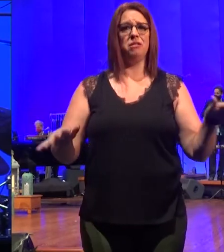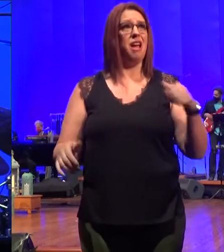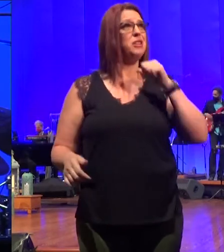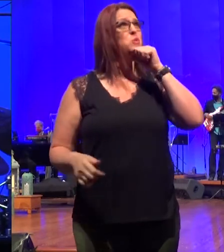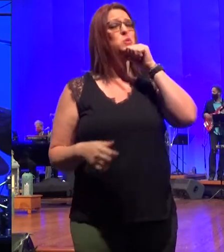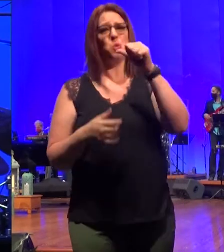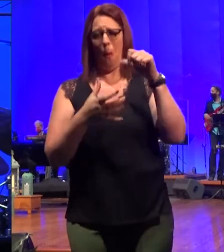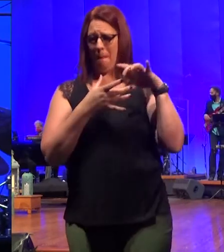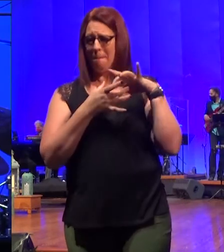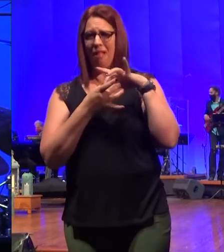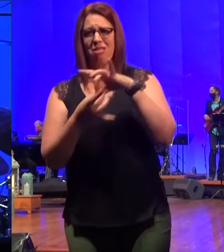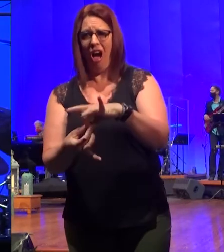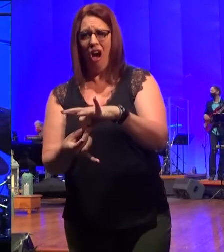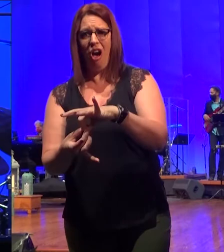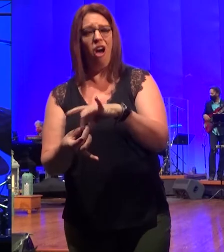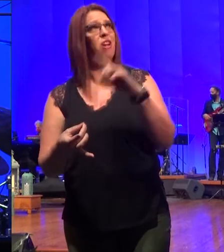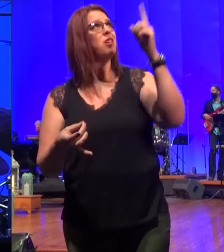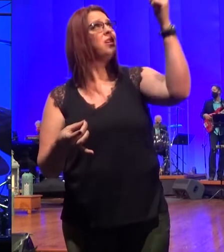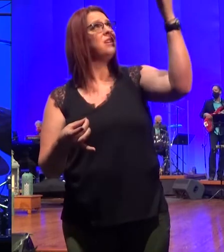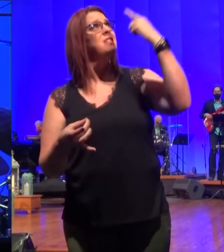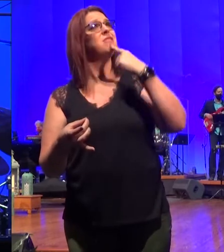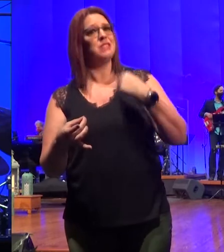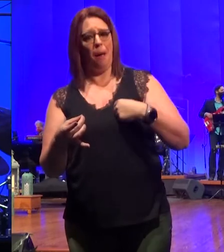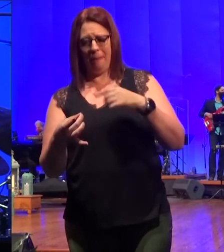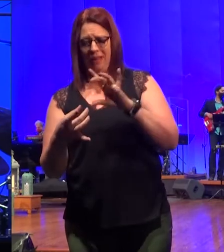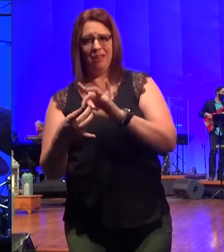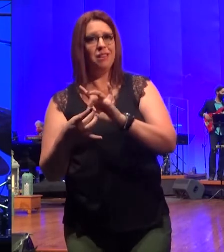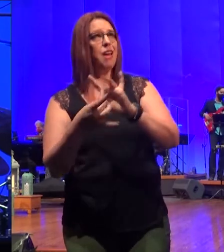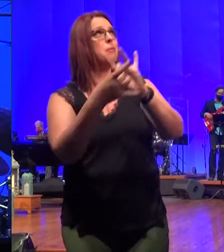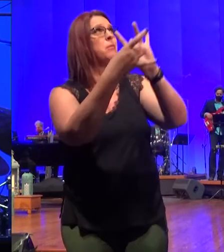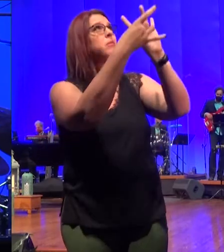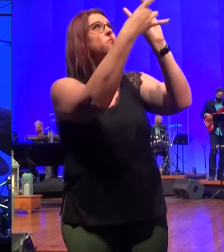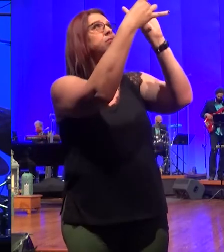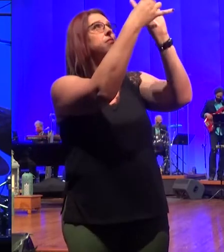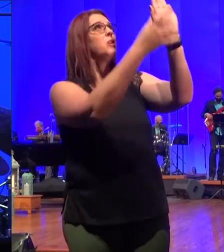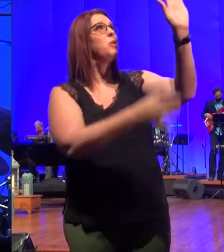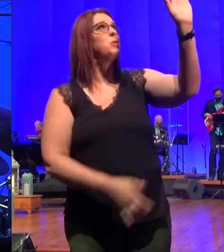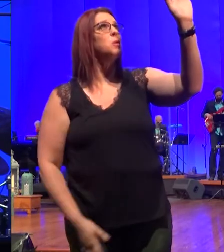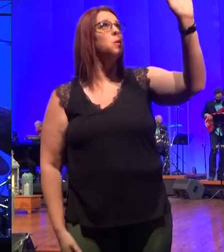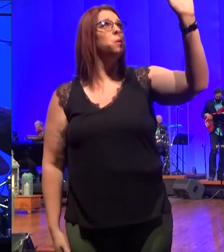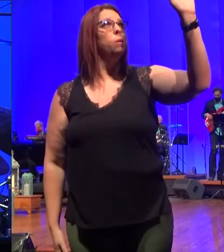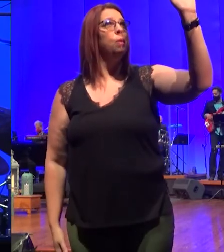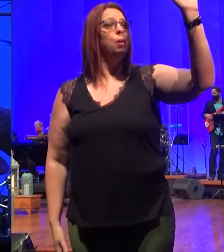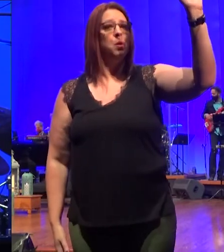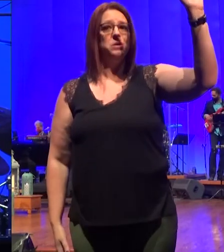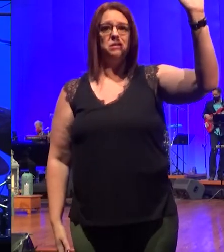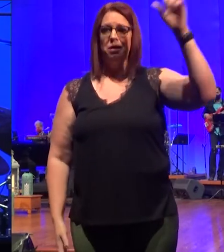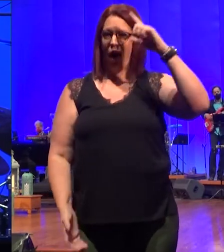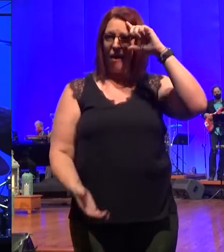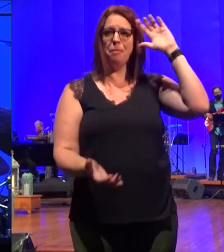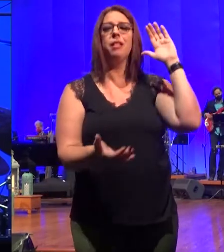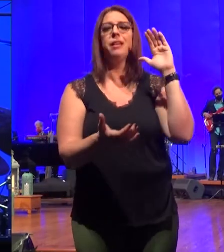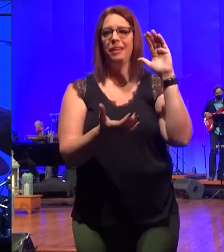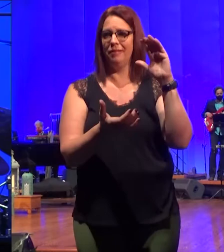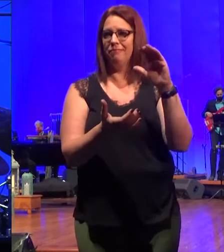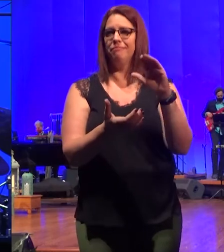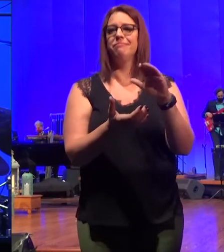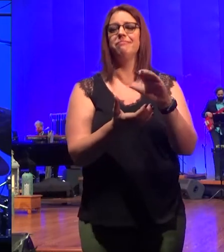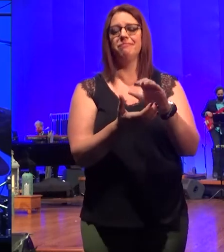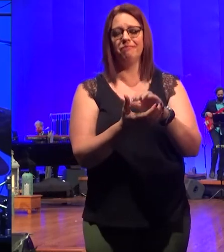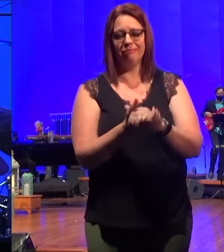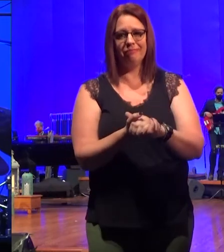don't belong, oh, you say I'm yours. And I believe,